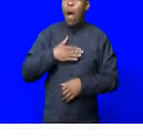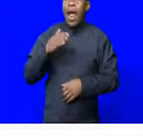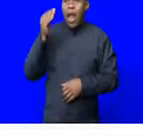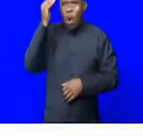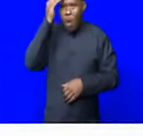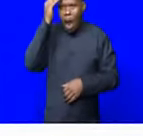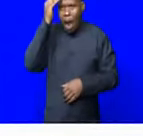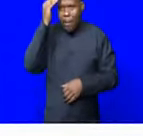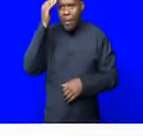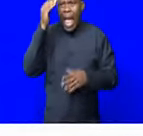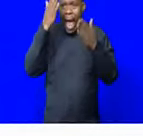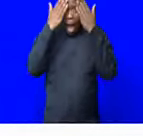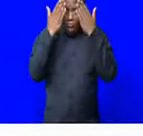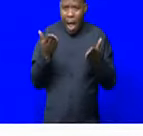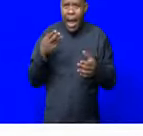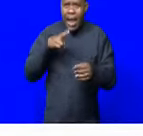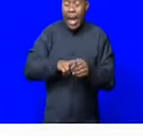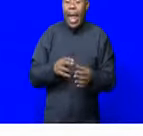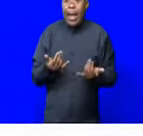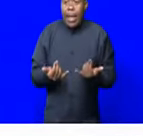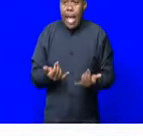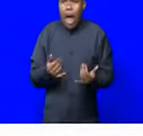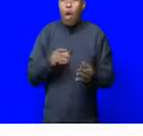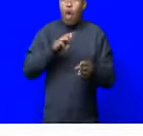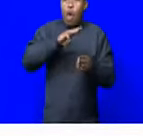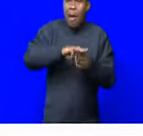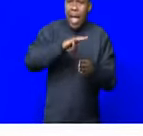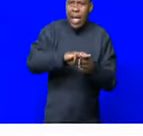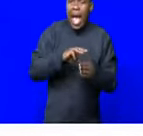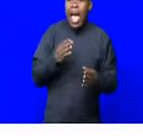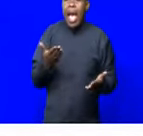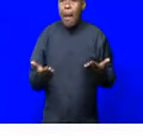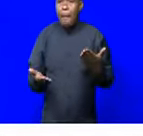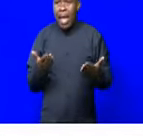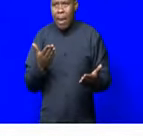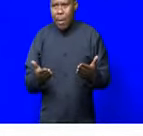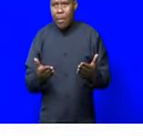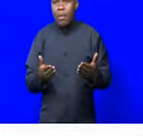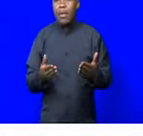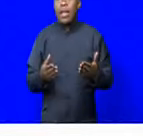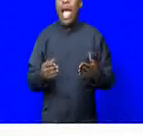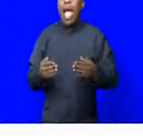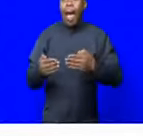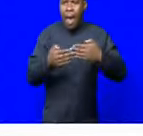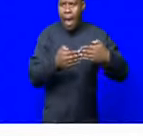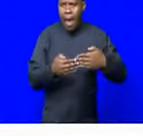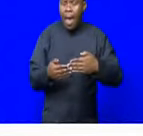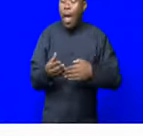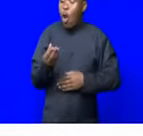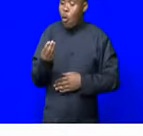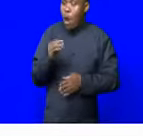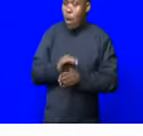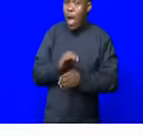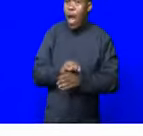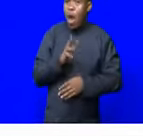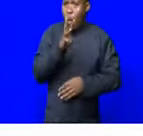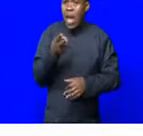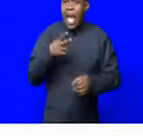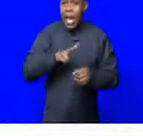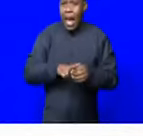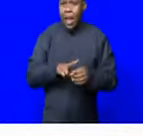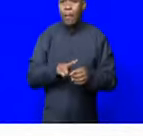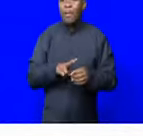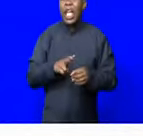loso tawukhanza ukuthi umtali noma ngabe akaveli uyakhona ukuthi asitakale ekhaya ngoba abantu abesebamvakashela